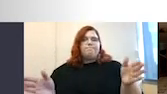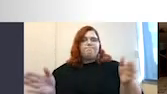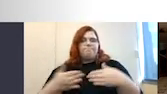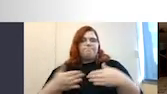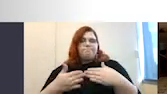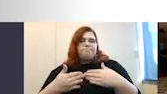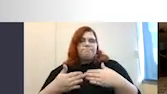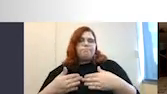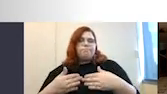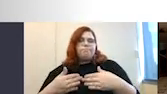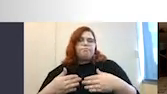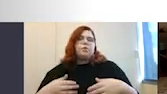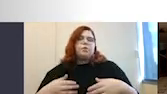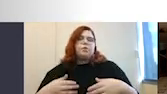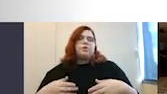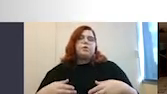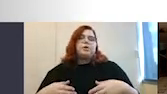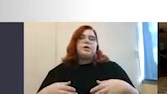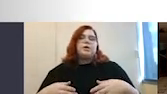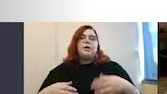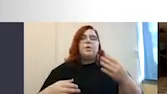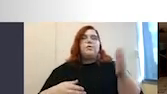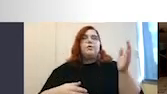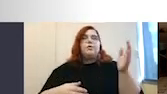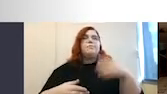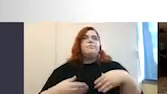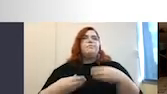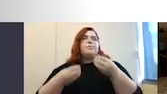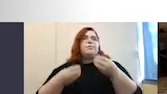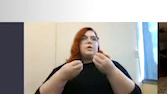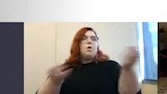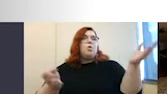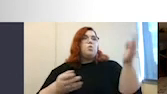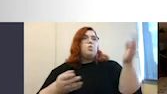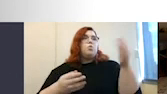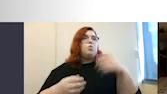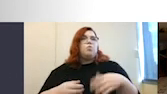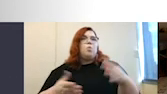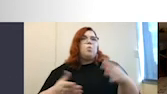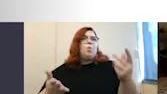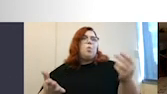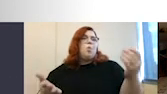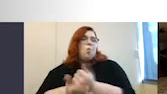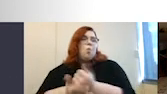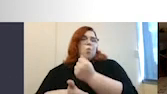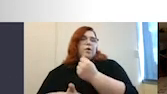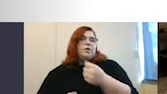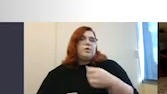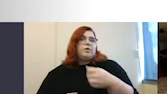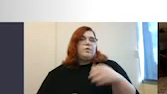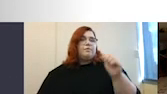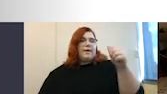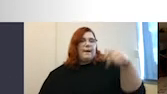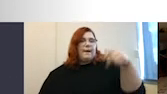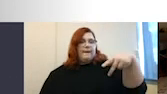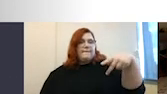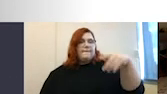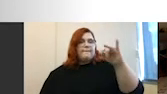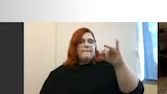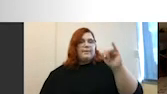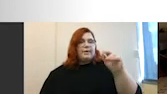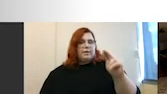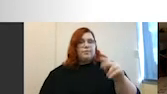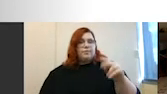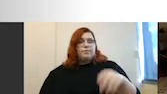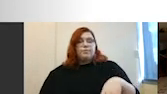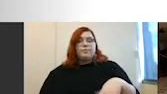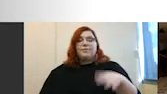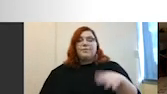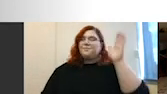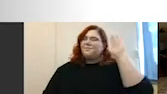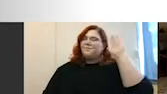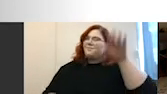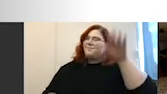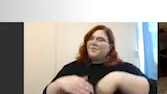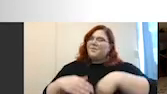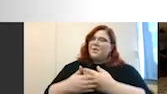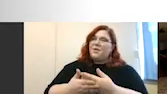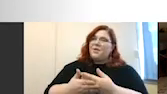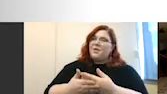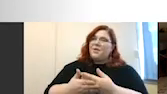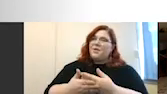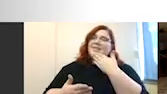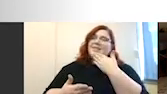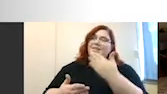the week. So without further ado, Johansson Quijano. All right, well, hello everyone, and thank you for that